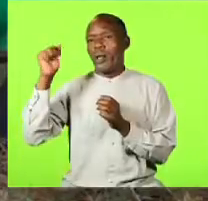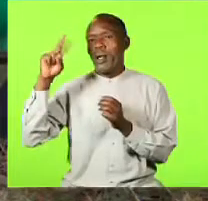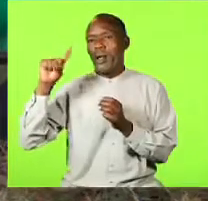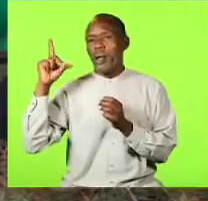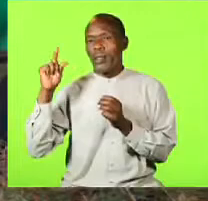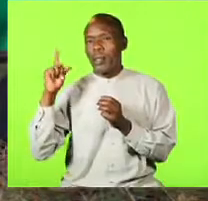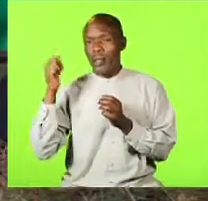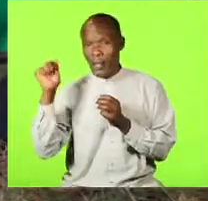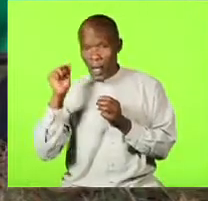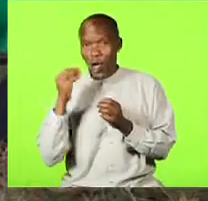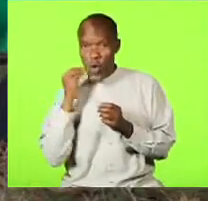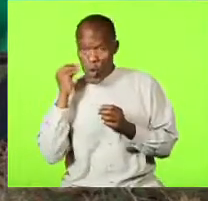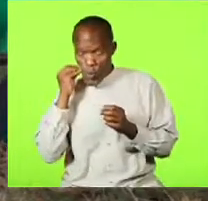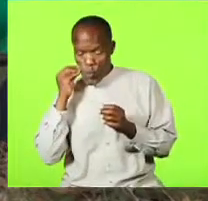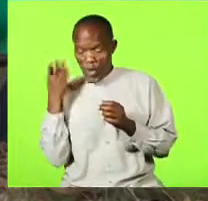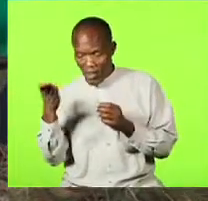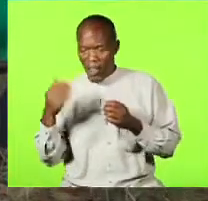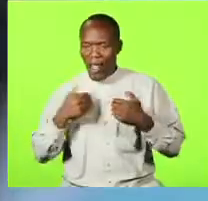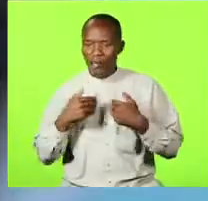we have to let it out family.